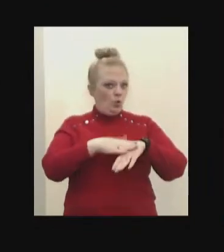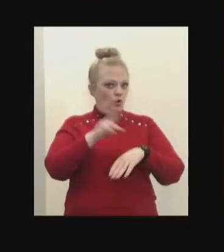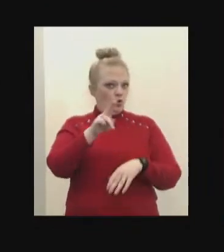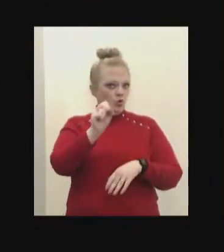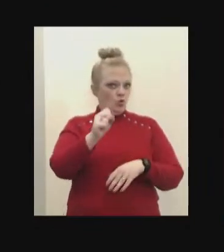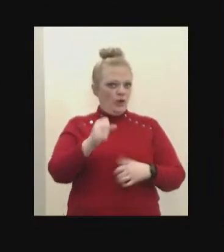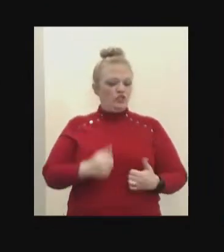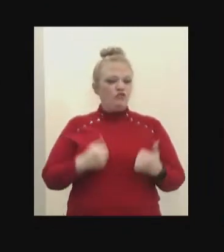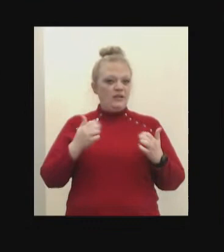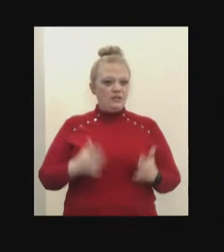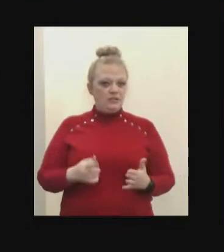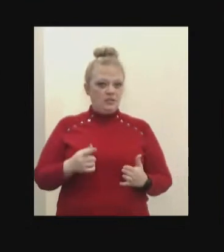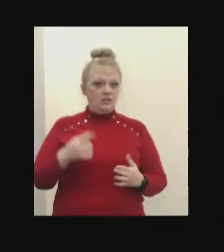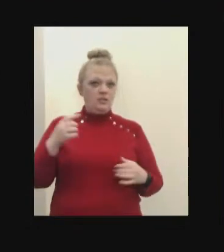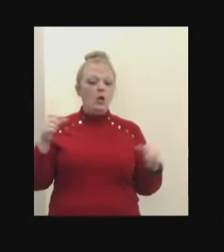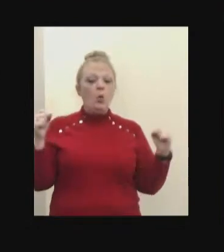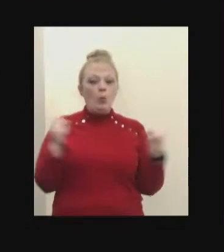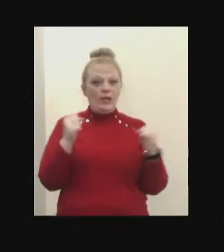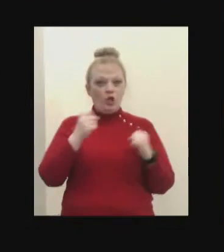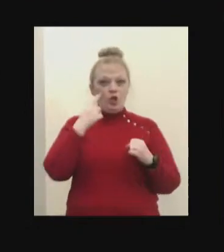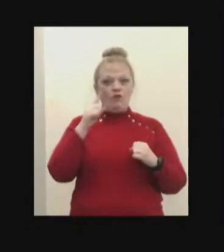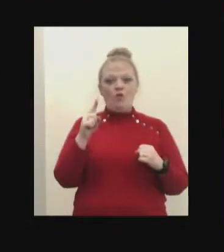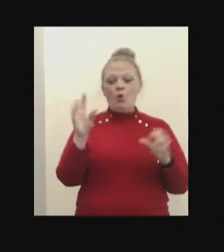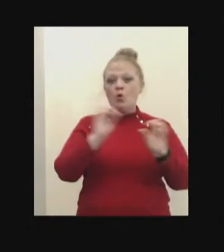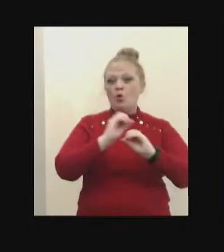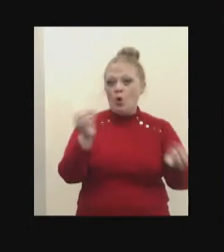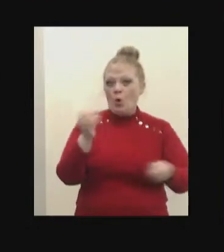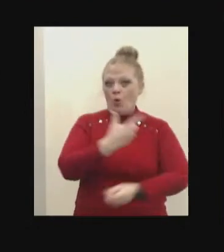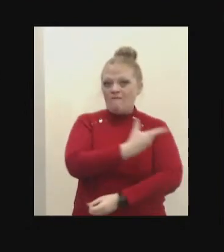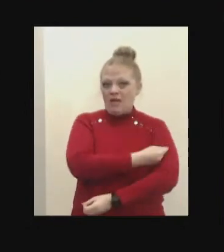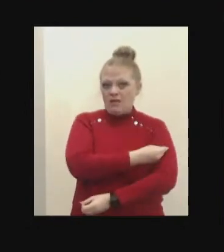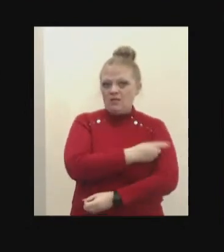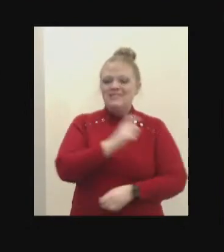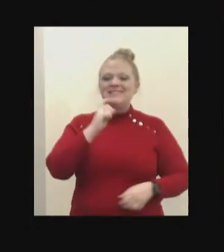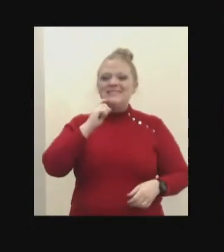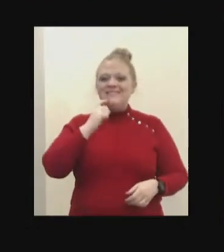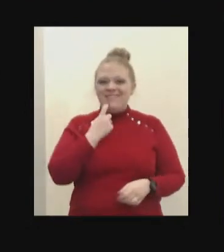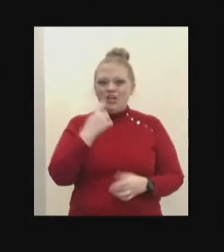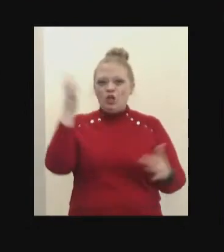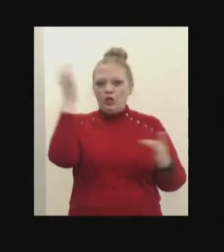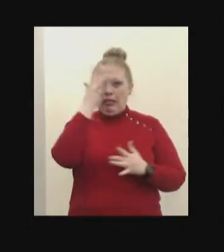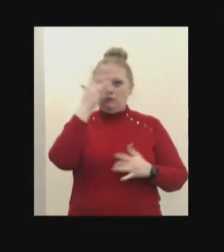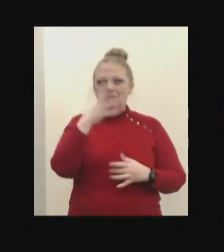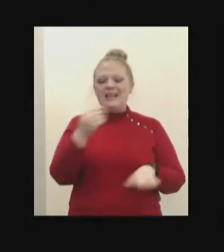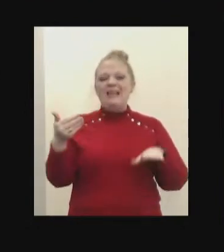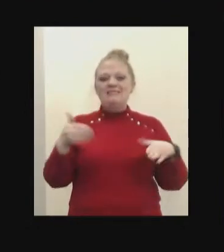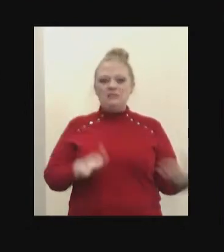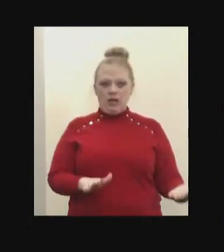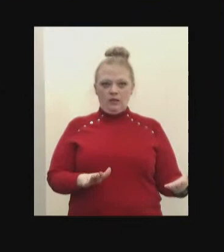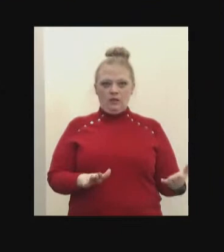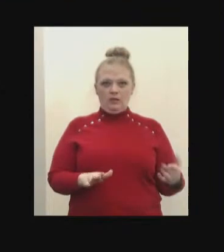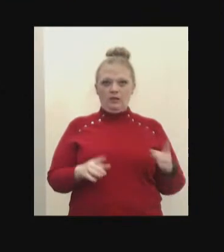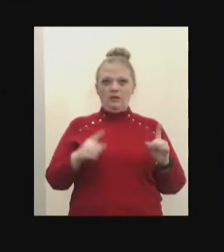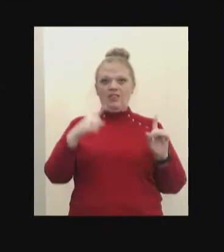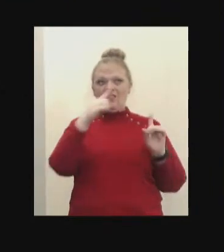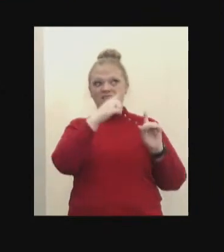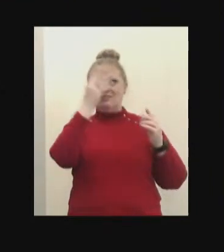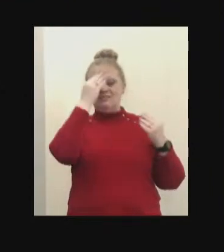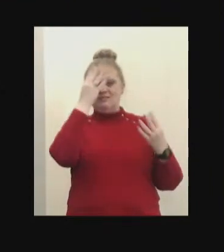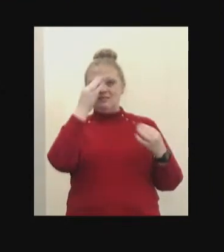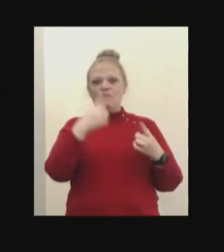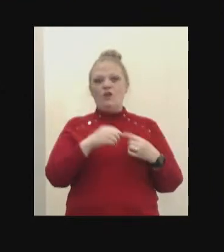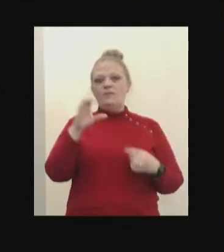winter for the unvaccinated, this will be a winter of severe illness and death. And these are data from the Centers for Disease